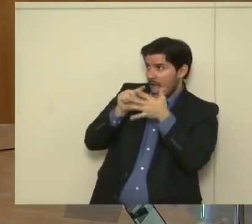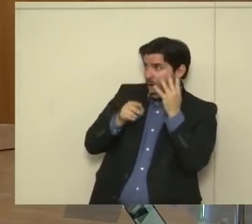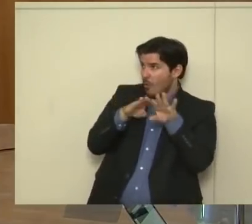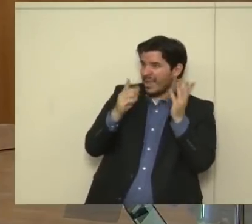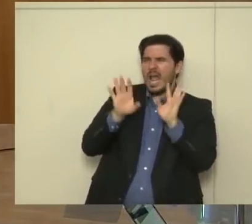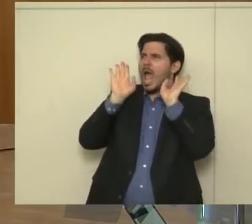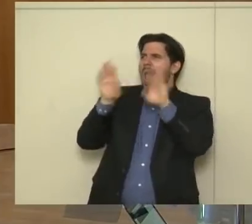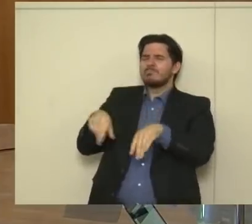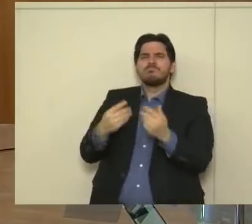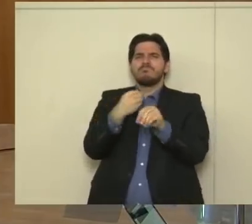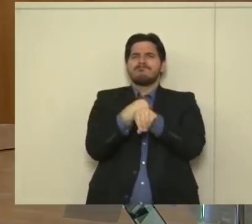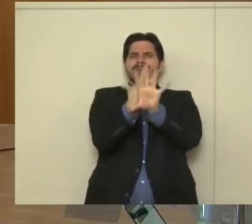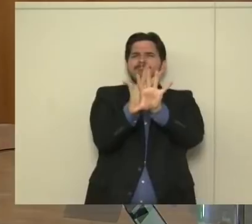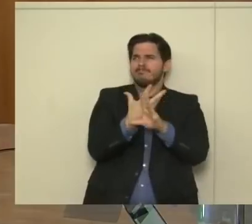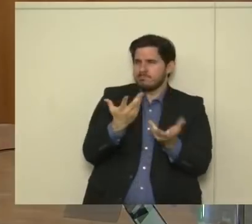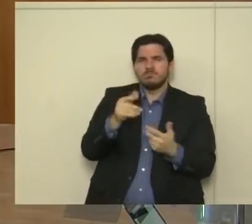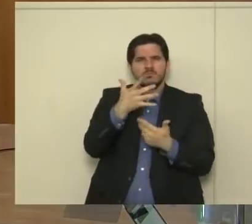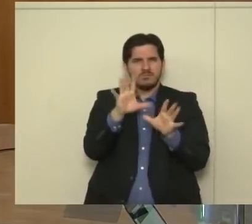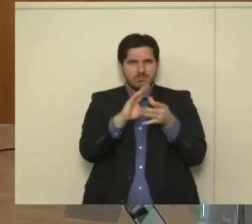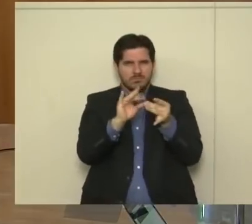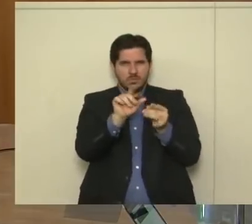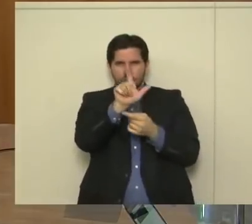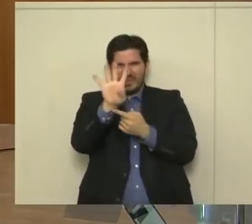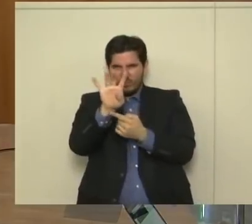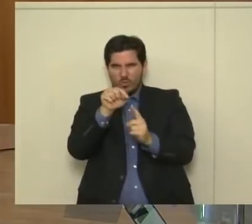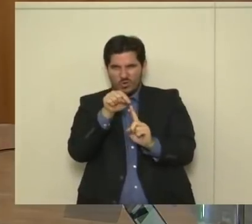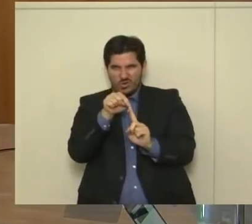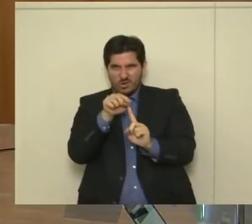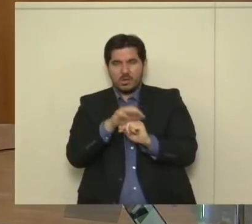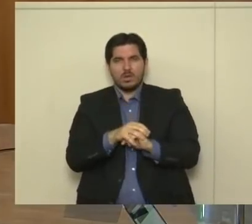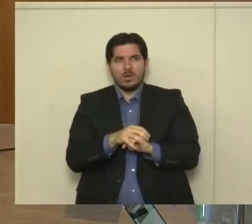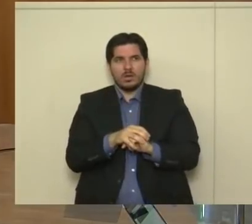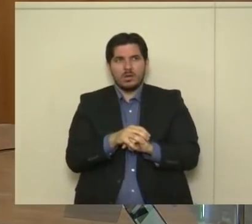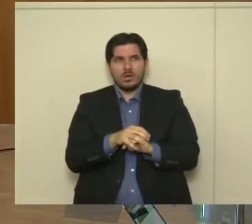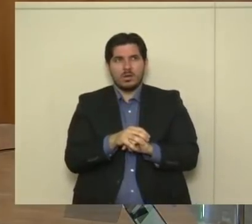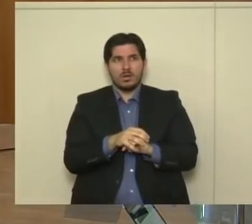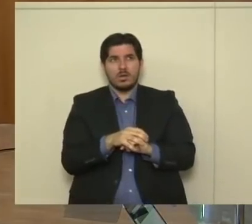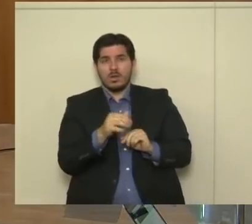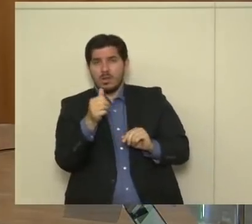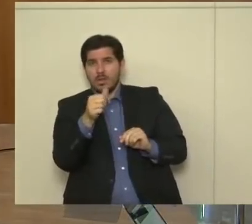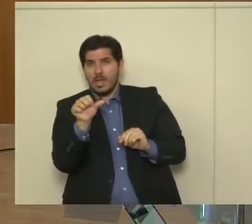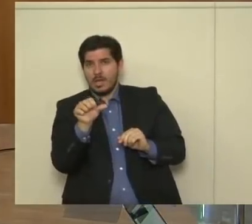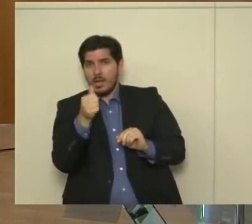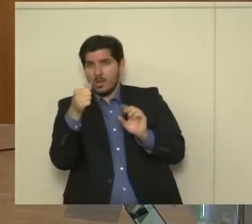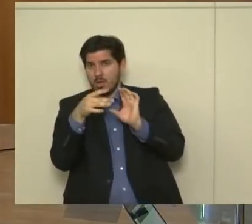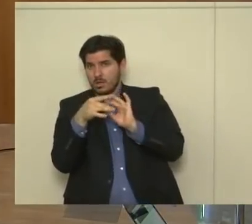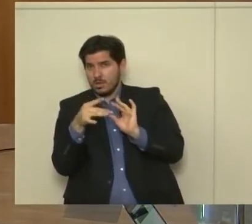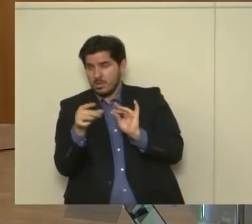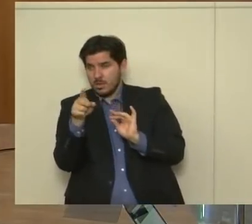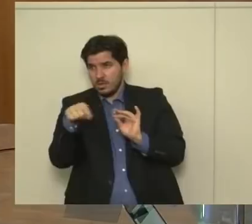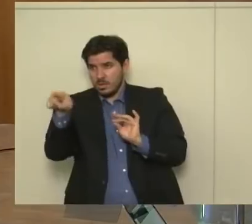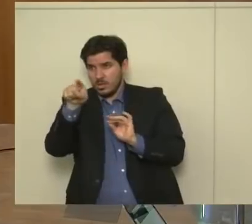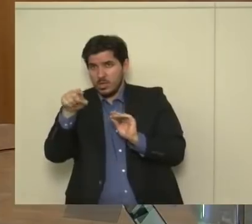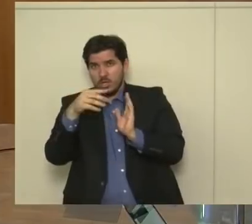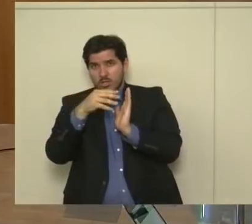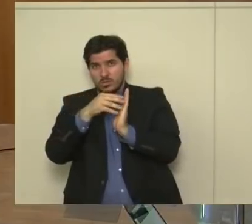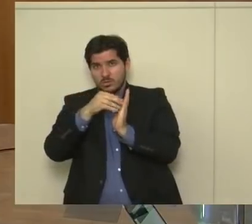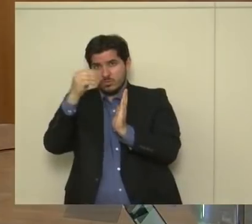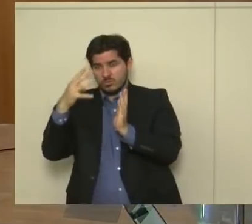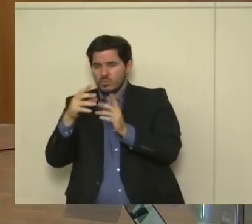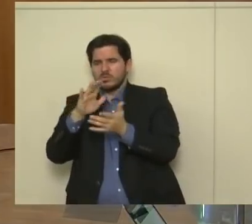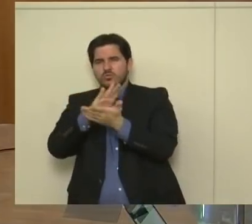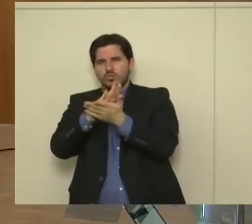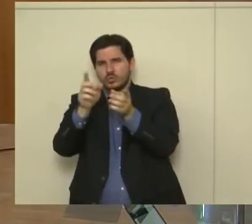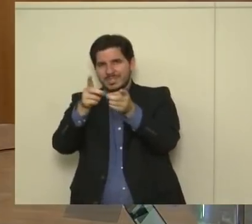Is there information about how many school districts have their plans approved and in fact are starting in-person learning after Labor